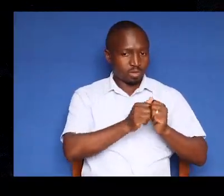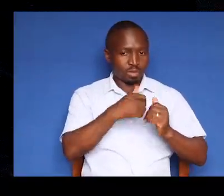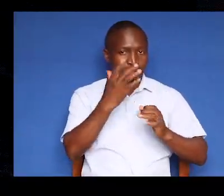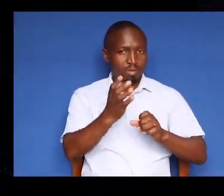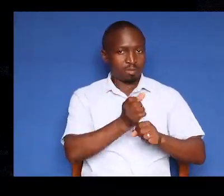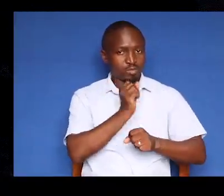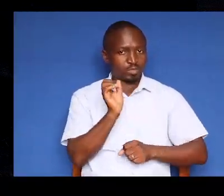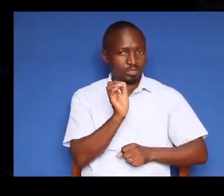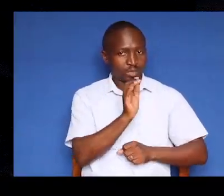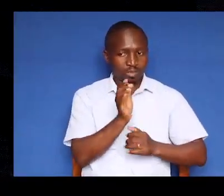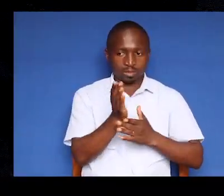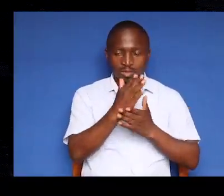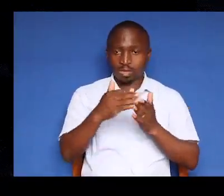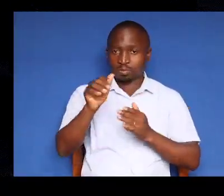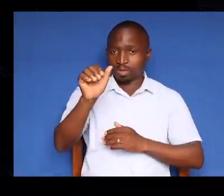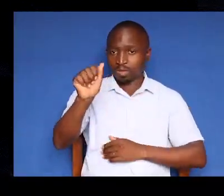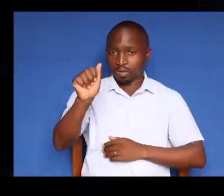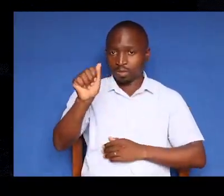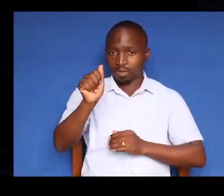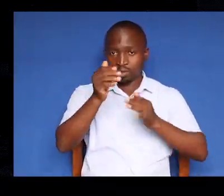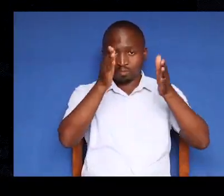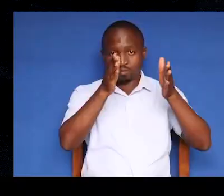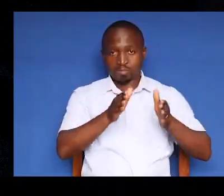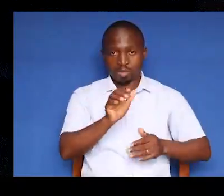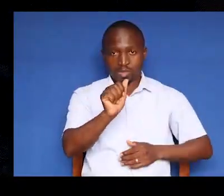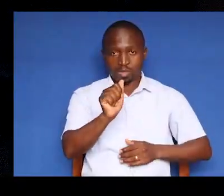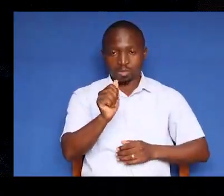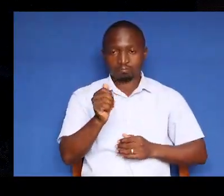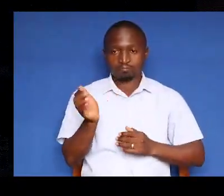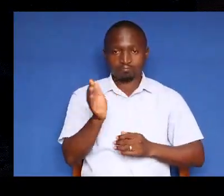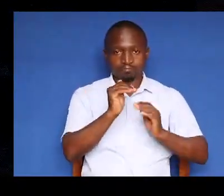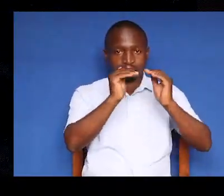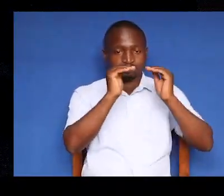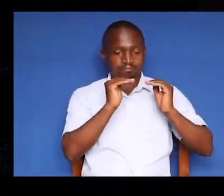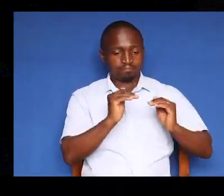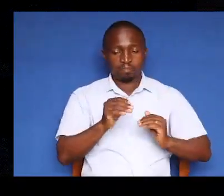A. Let's see Ramatita.